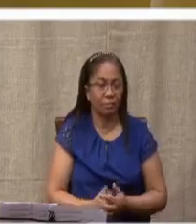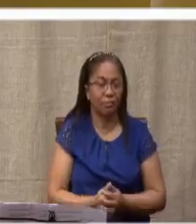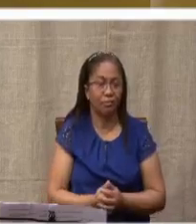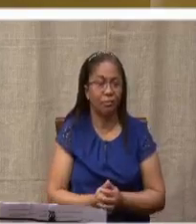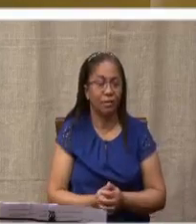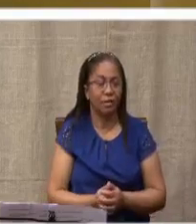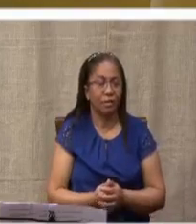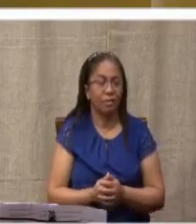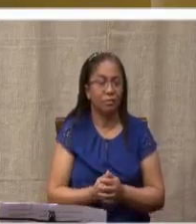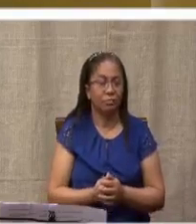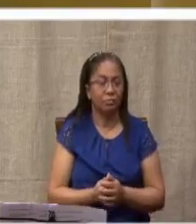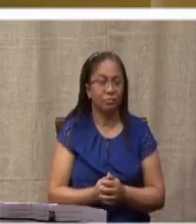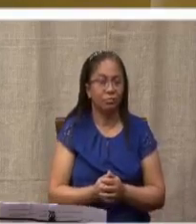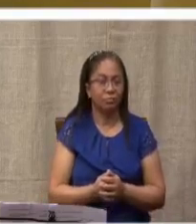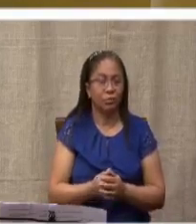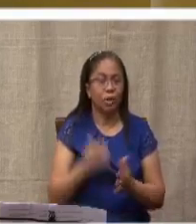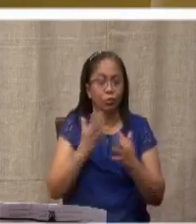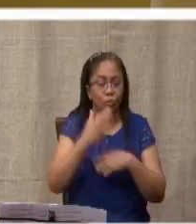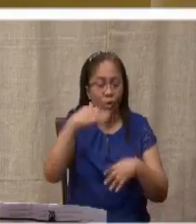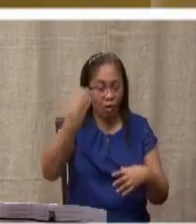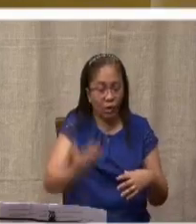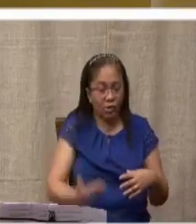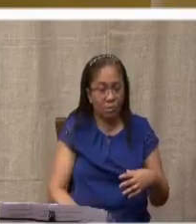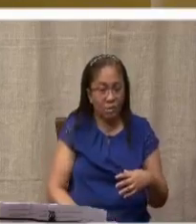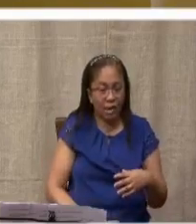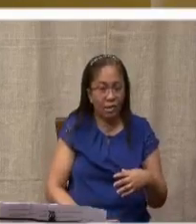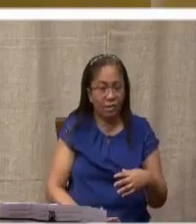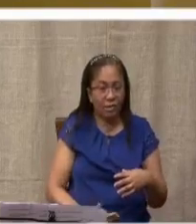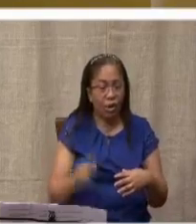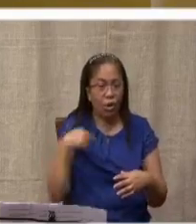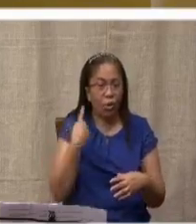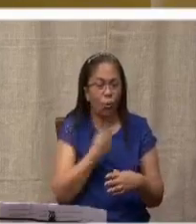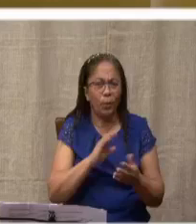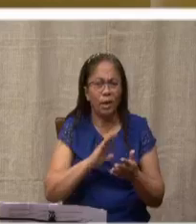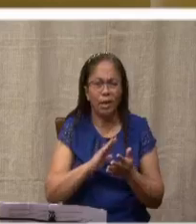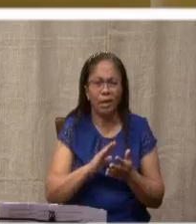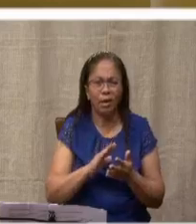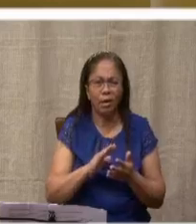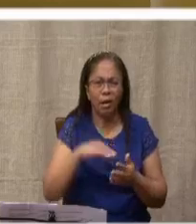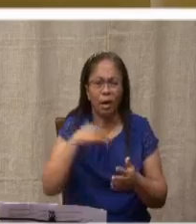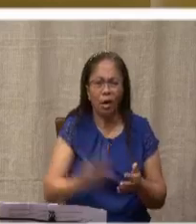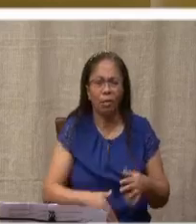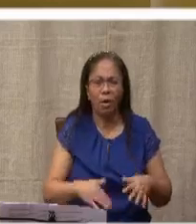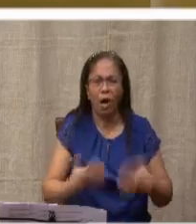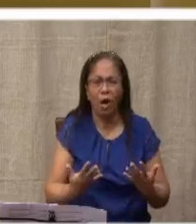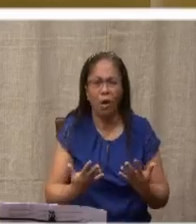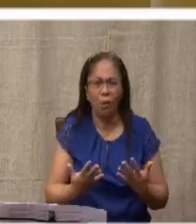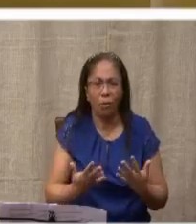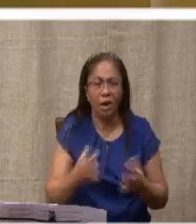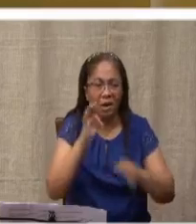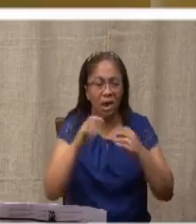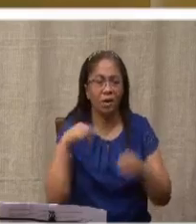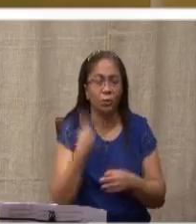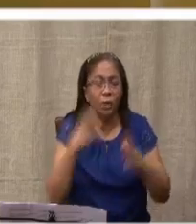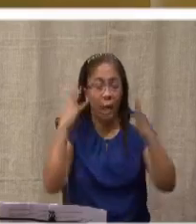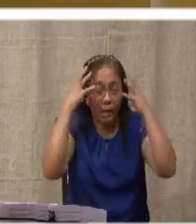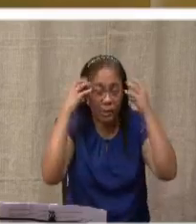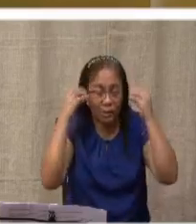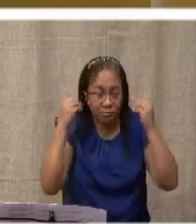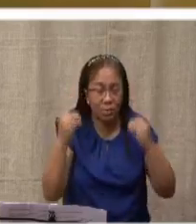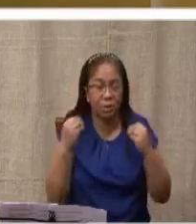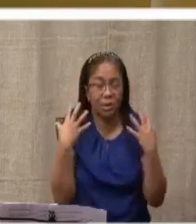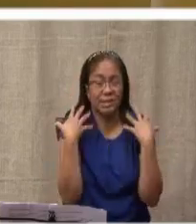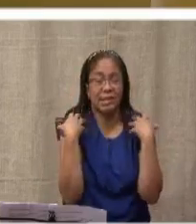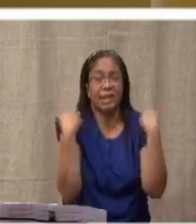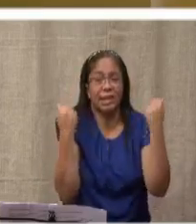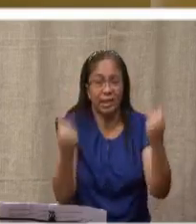response to when we have experienced that healing that only jesus can give it's not a program it's